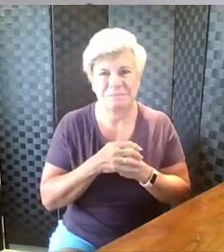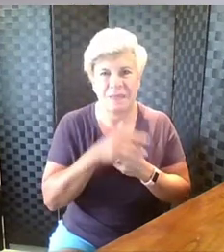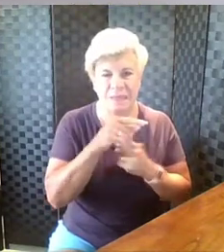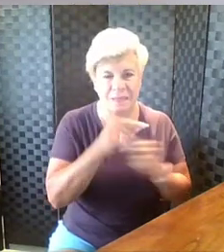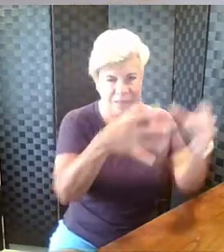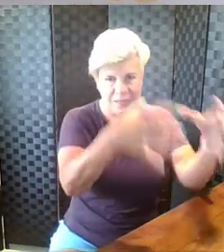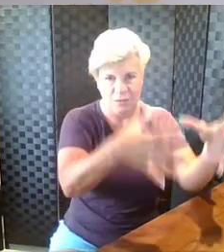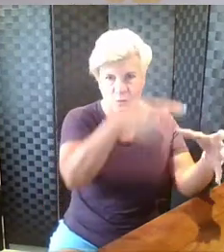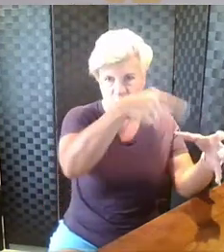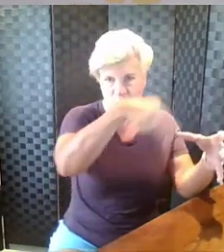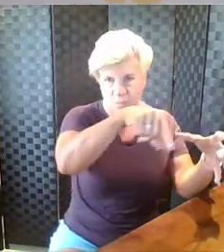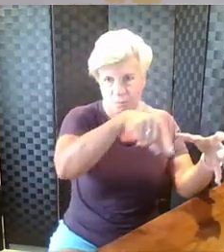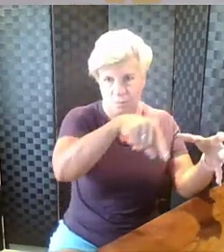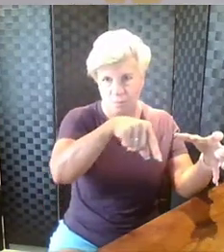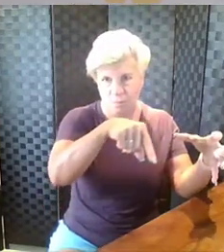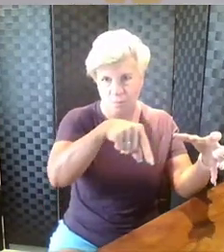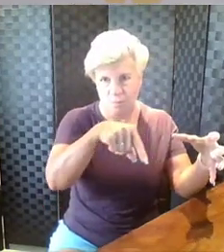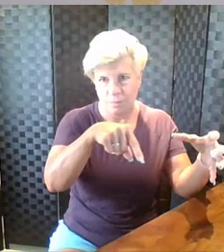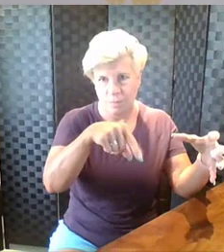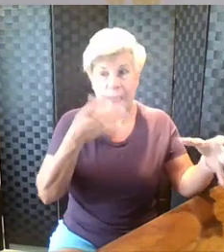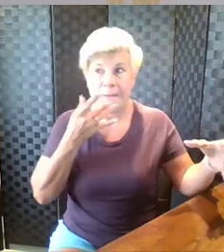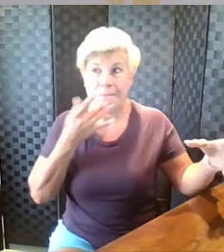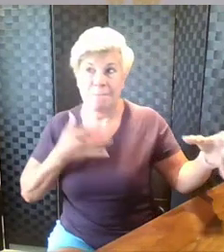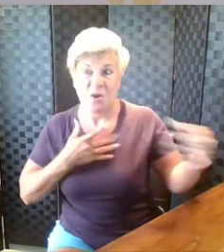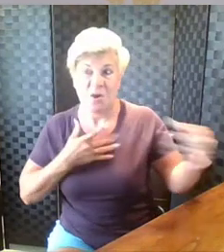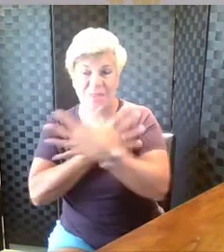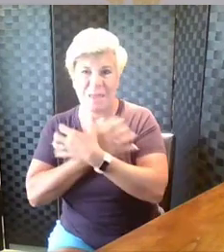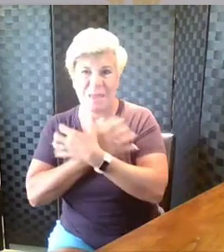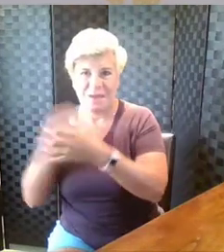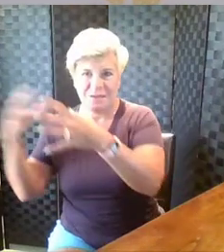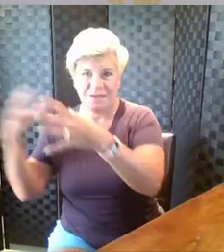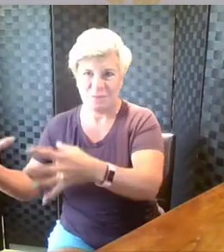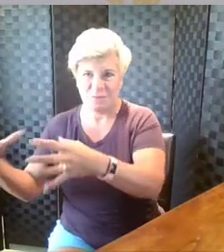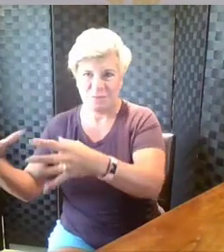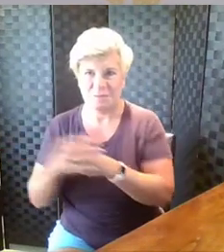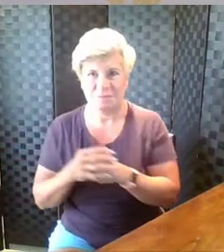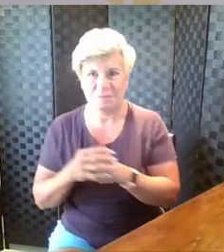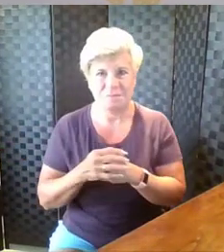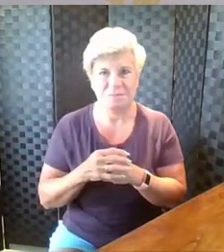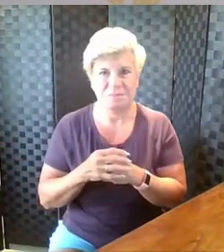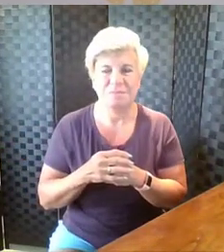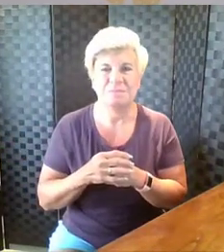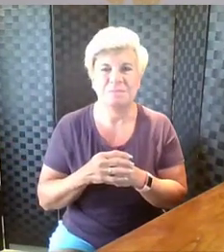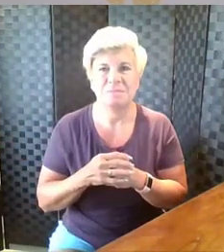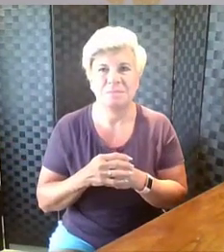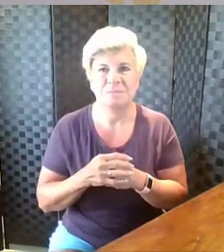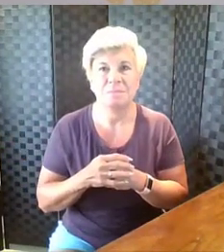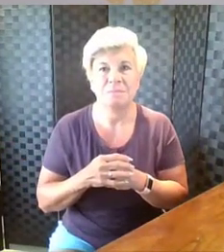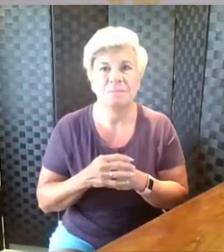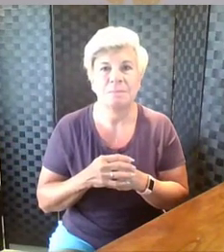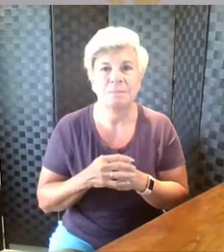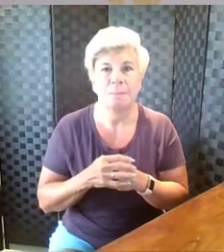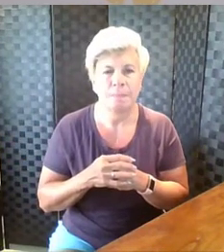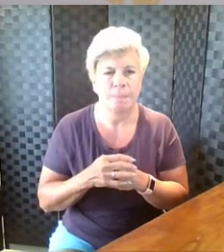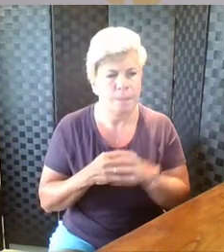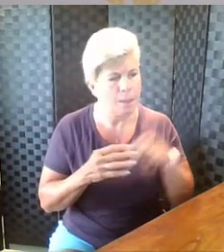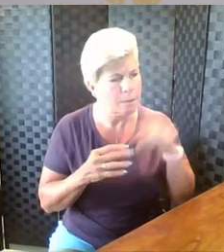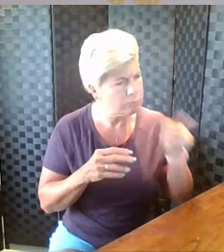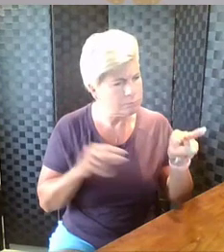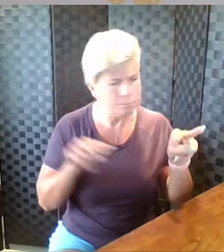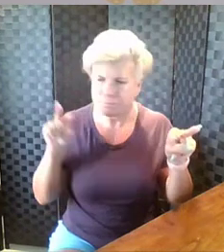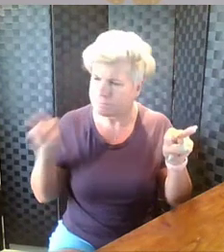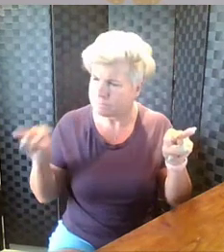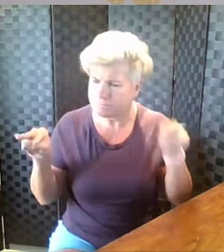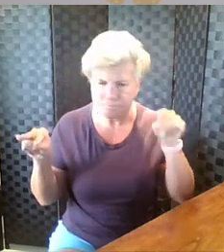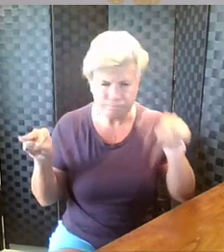group, and then I have the birthday bears. They're a little bit different. Now, when I'm looking at these two